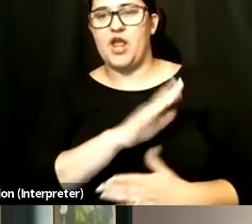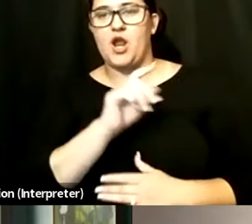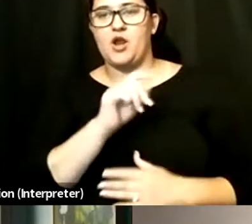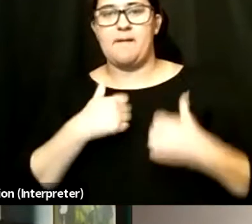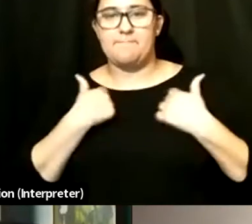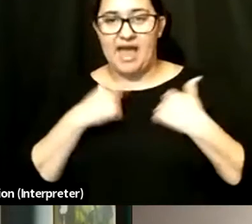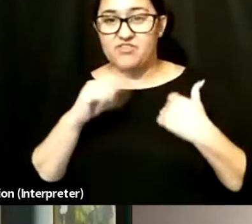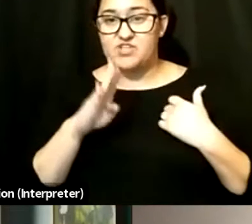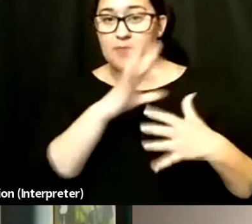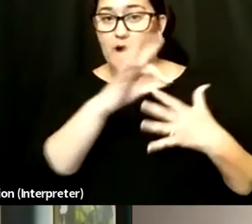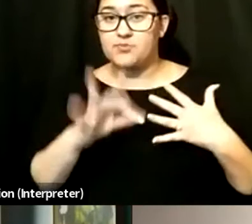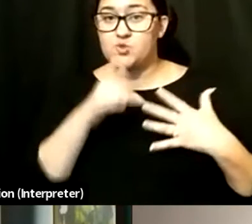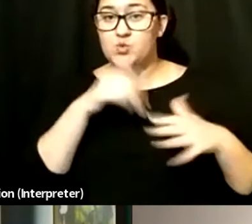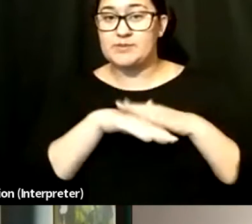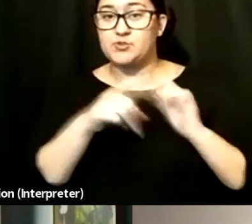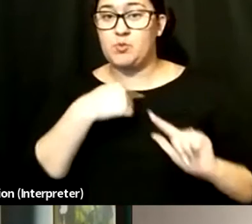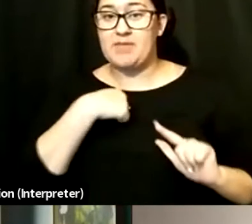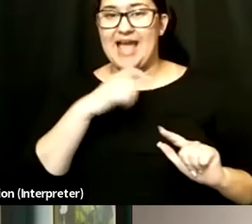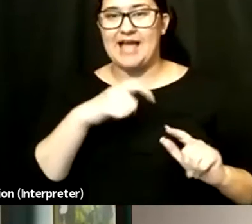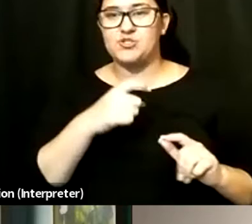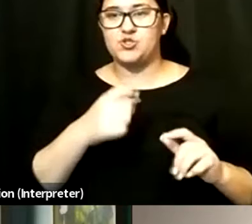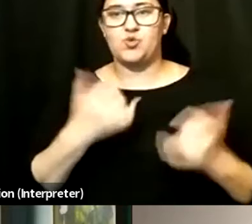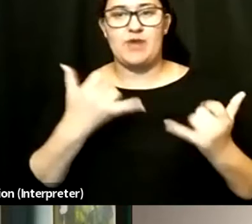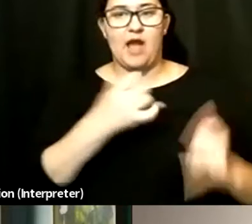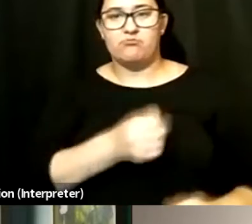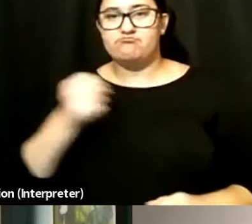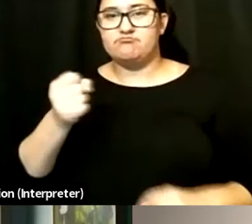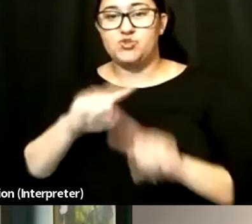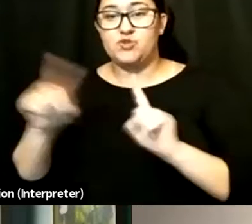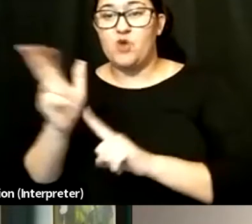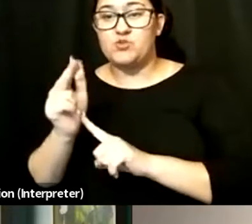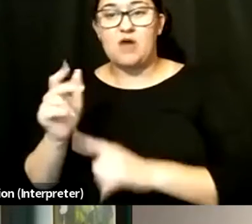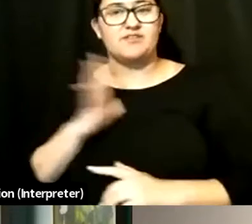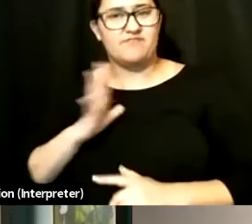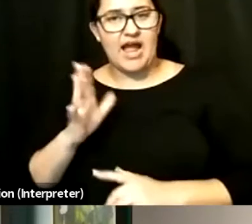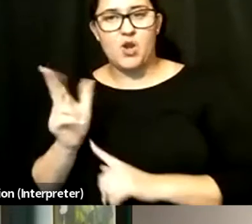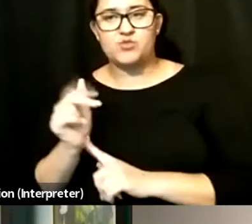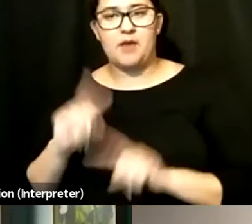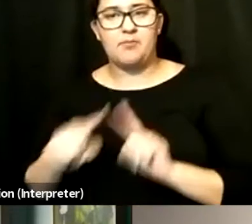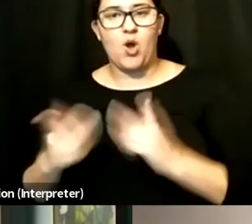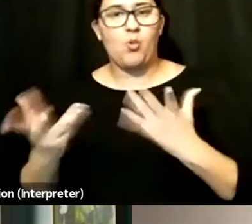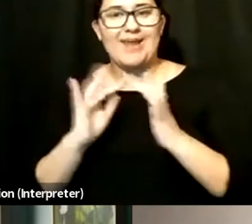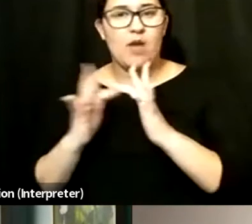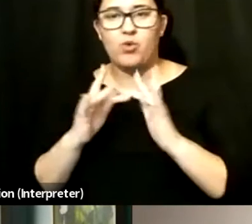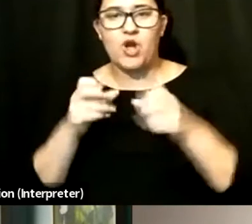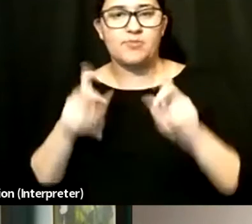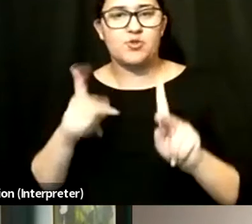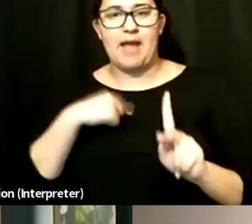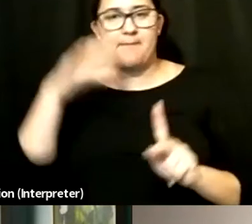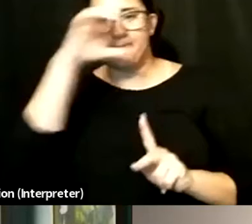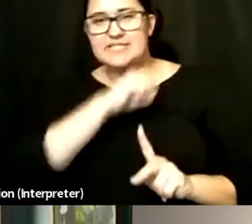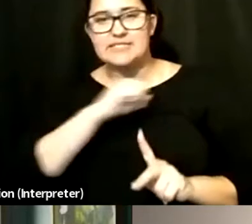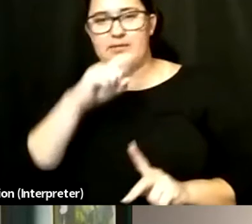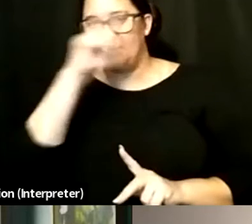that were accessible to me. So I'm in a different hotel. It's a fine hotel, but what networking opportunities am I missing out